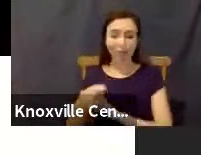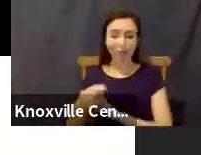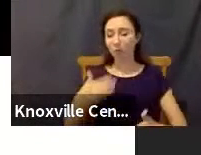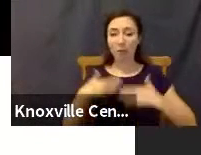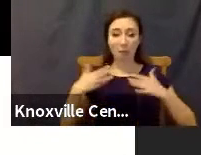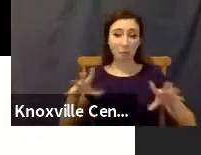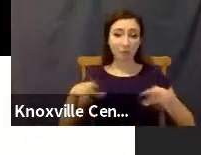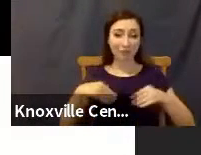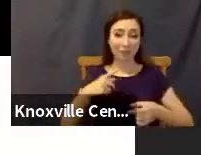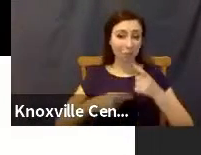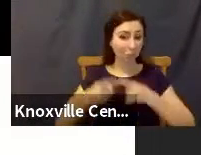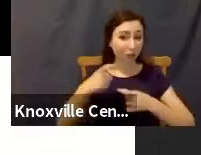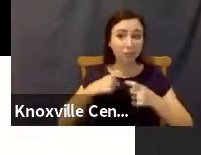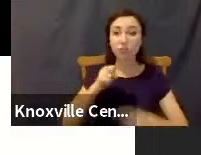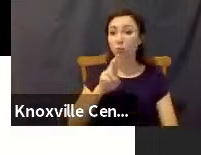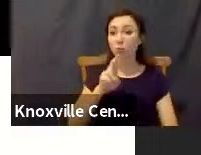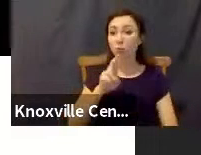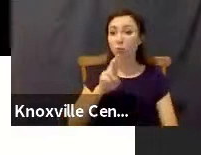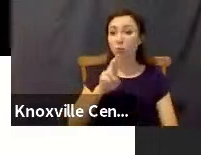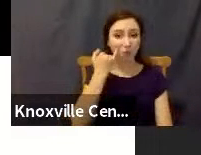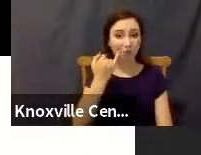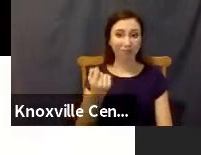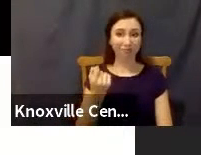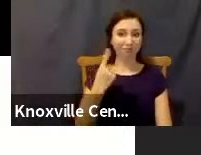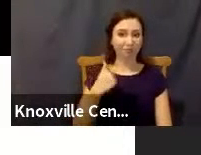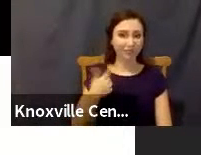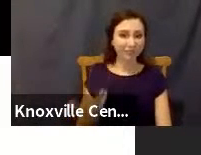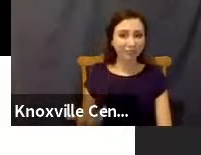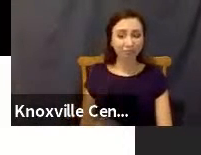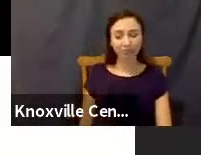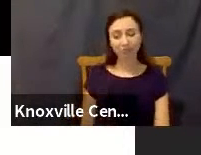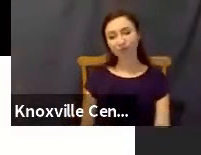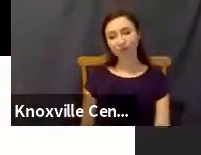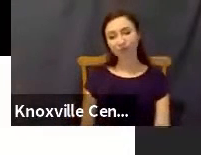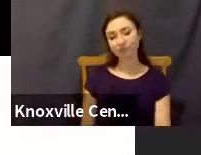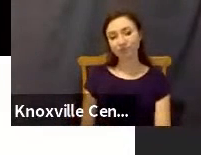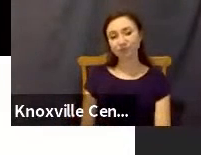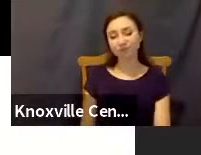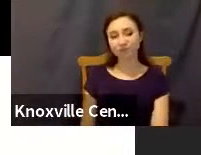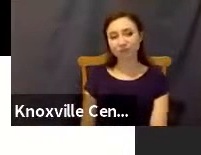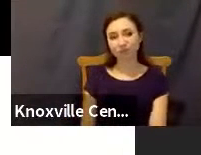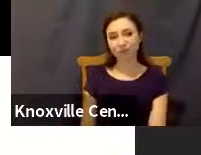know if that makes any sense where I'm headed.